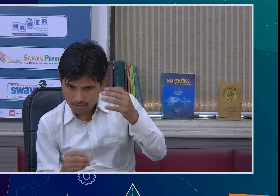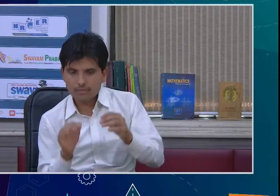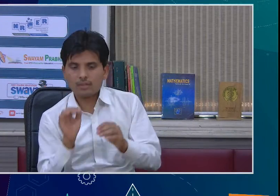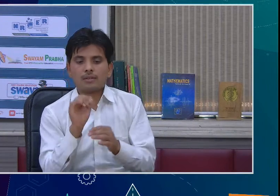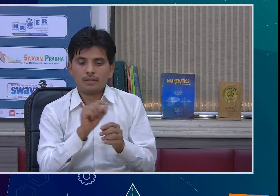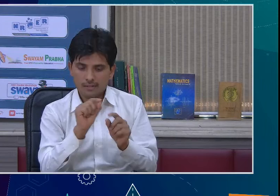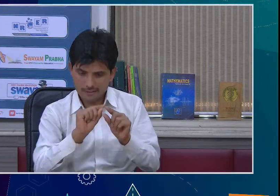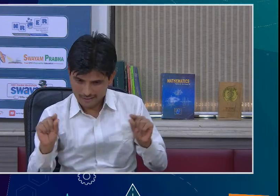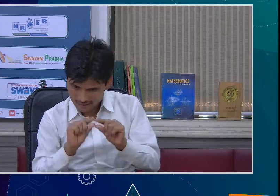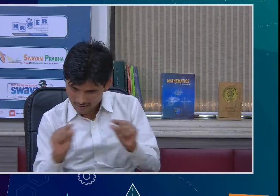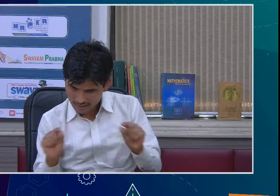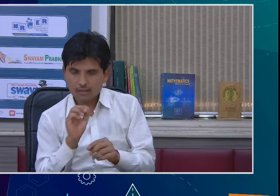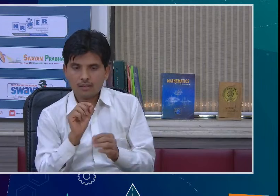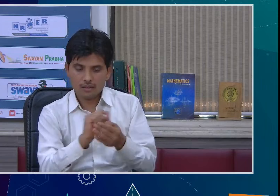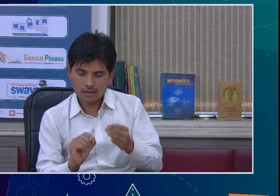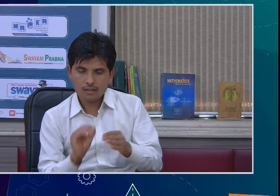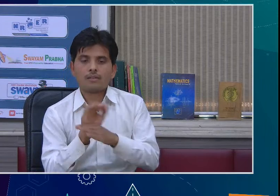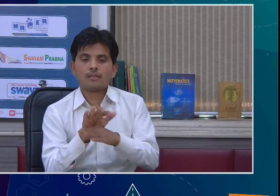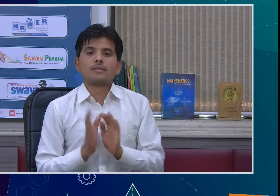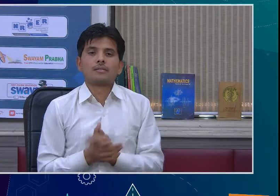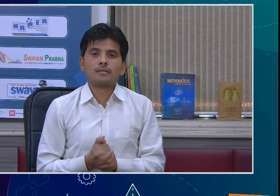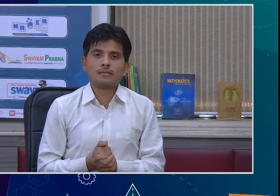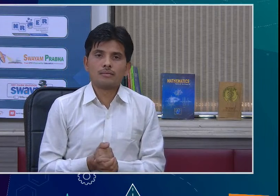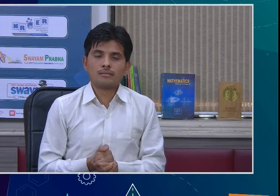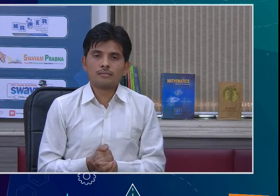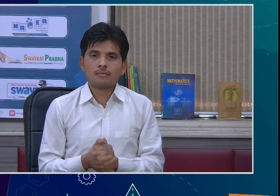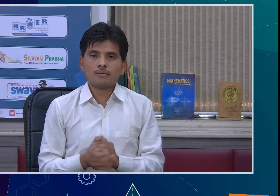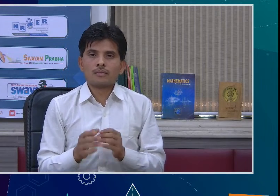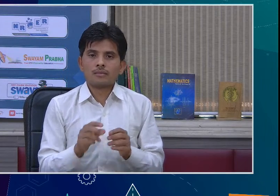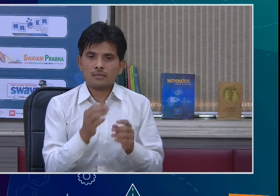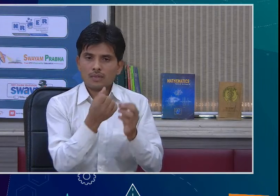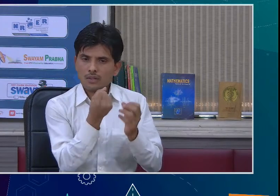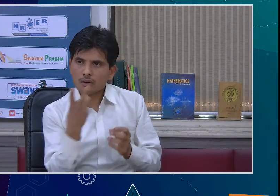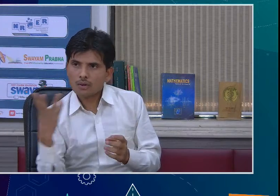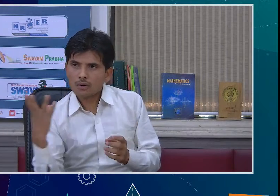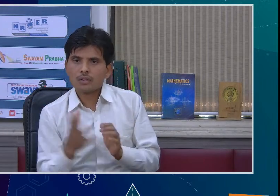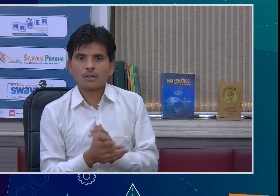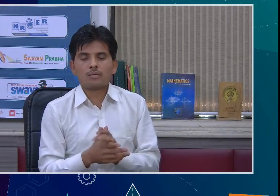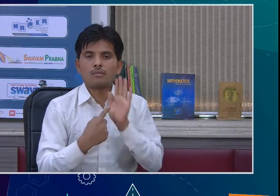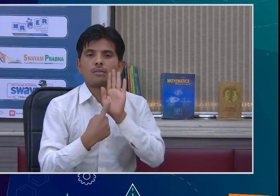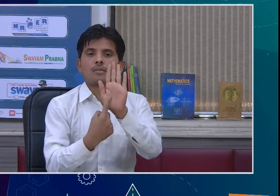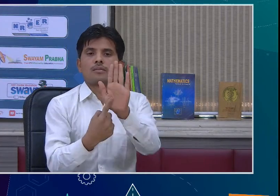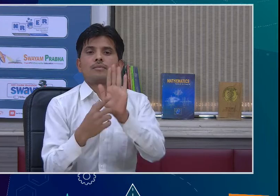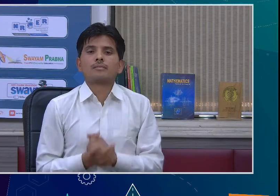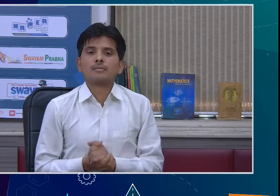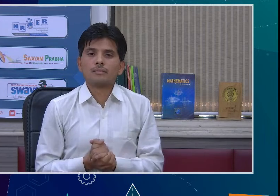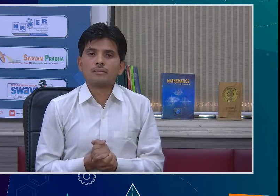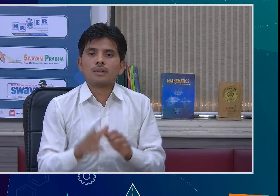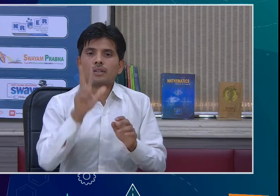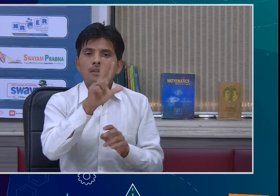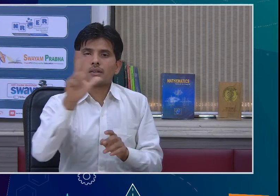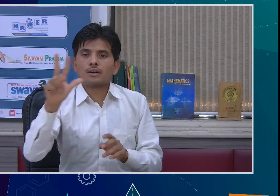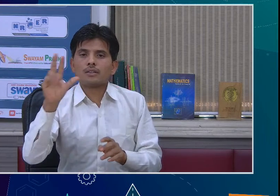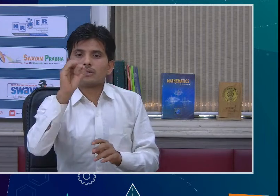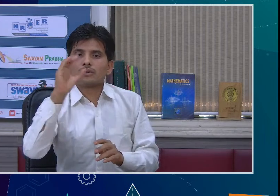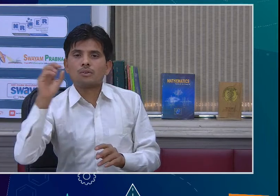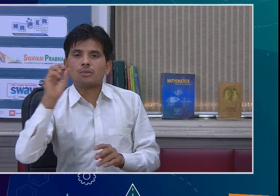NCERT Official. Apart from that, here is our contact number flashing on your screen. It is